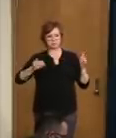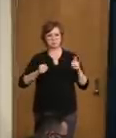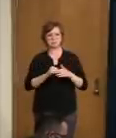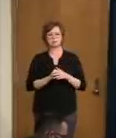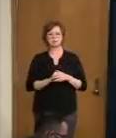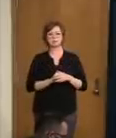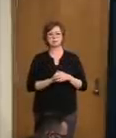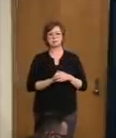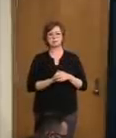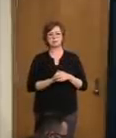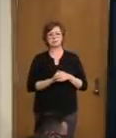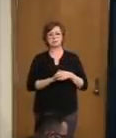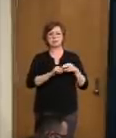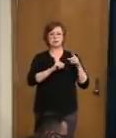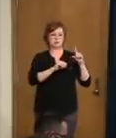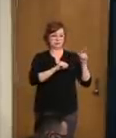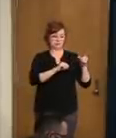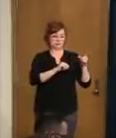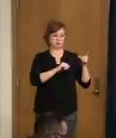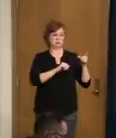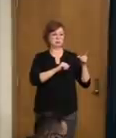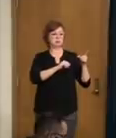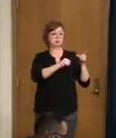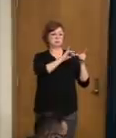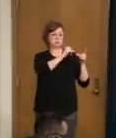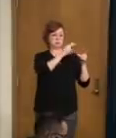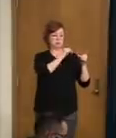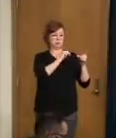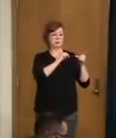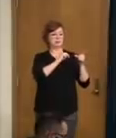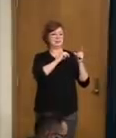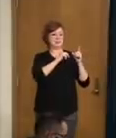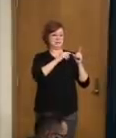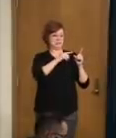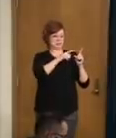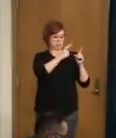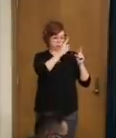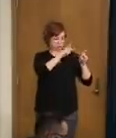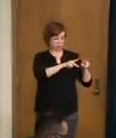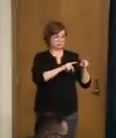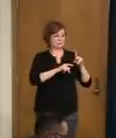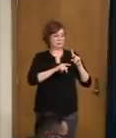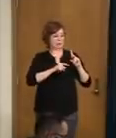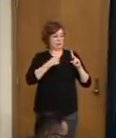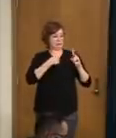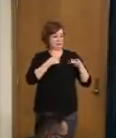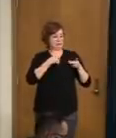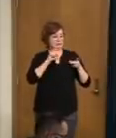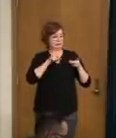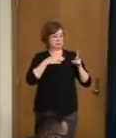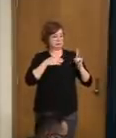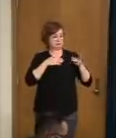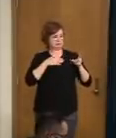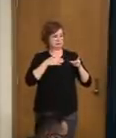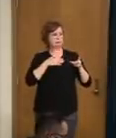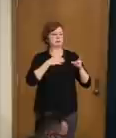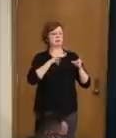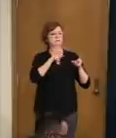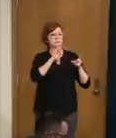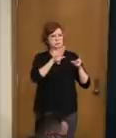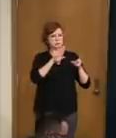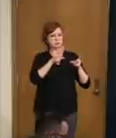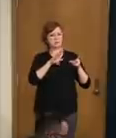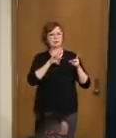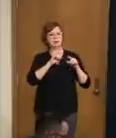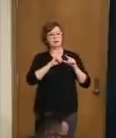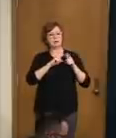second dose may continue into March, but then you will be able to start first doses for other priority groups at that time. Right. And it speaks more